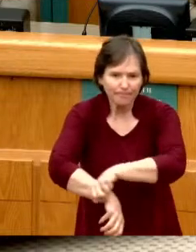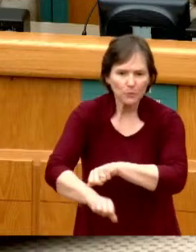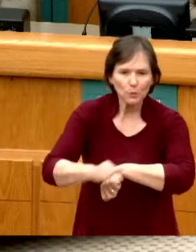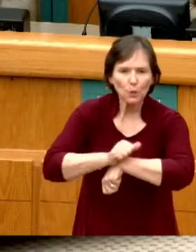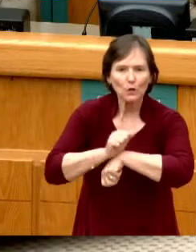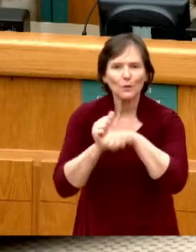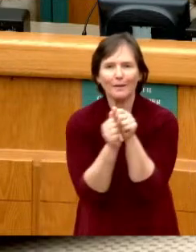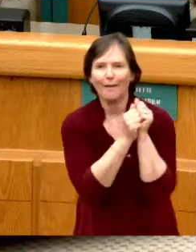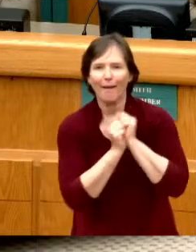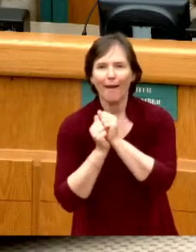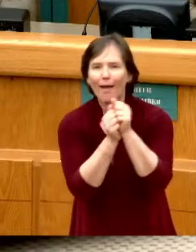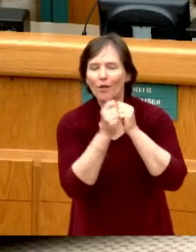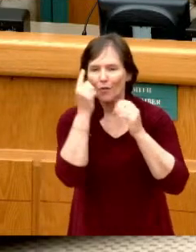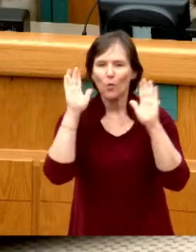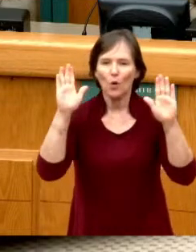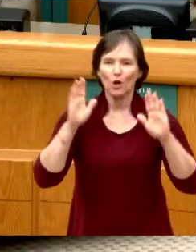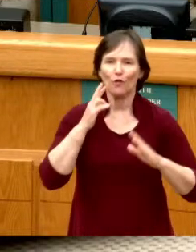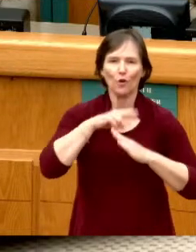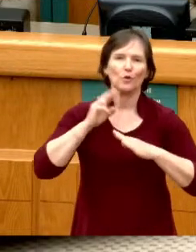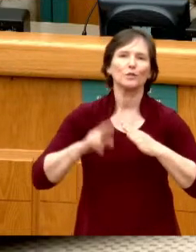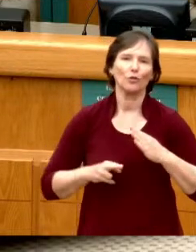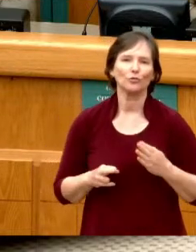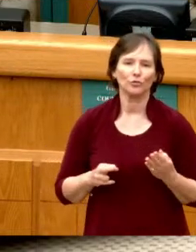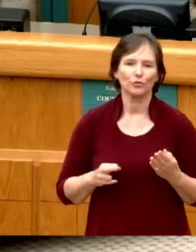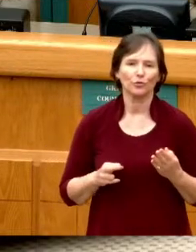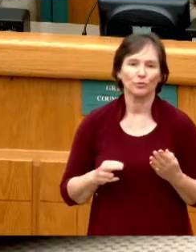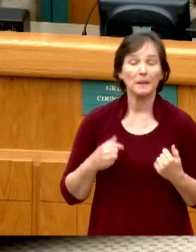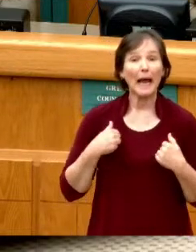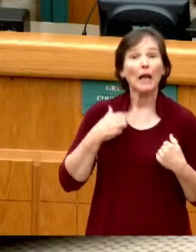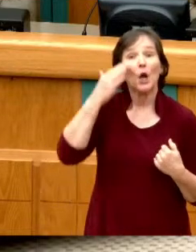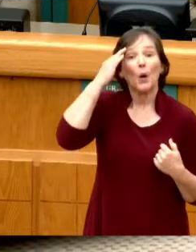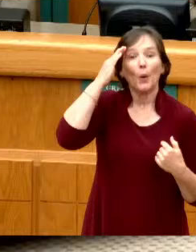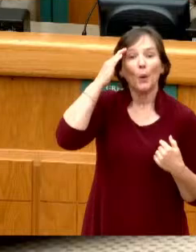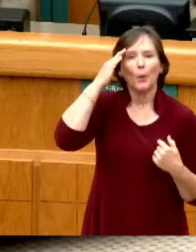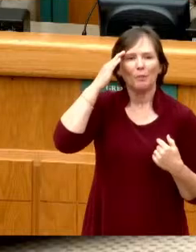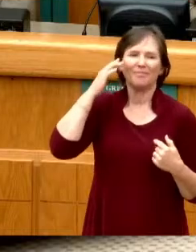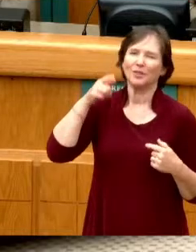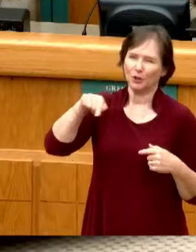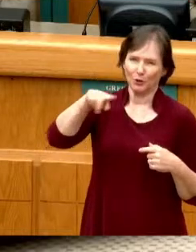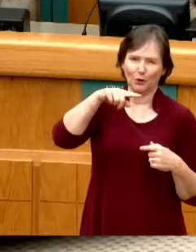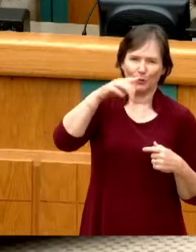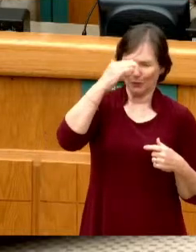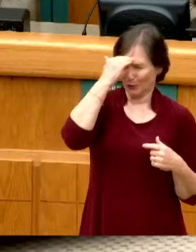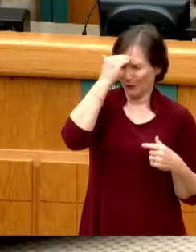know, and I want you to know that I know, that we're not doing enough.